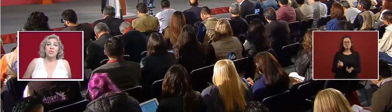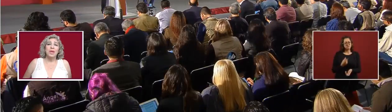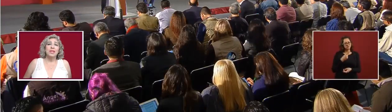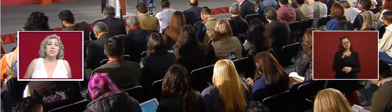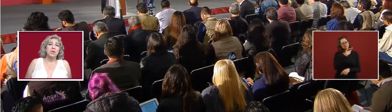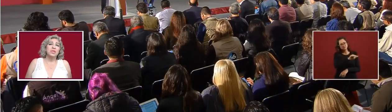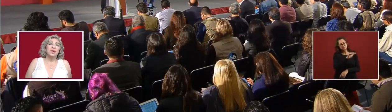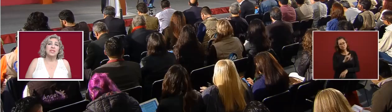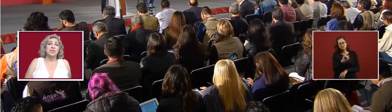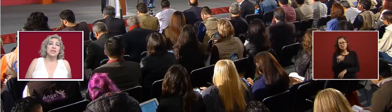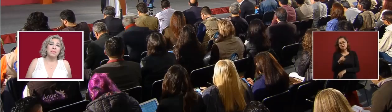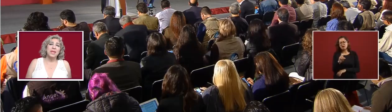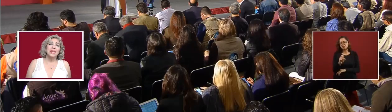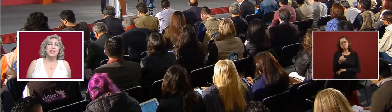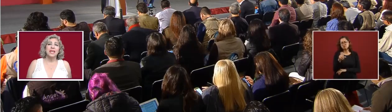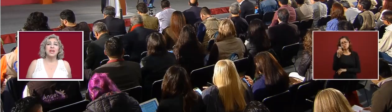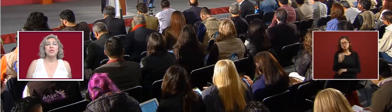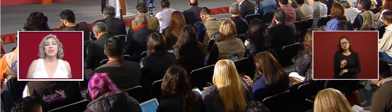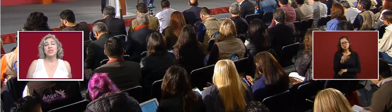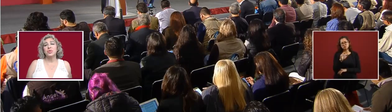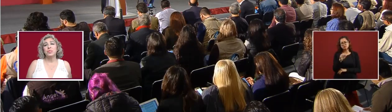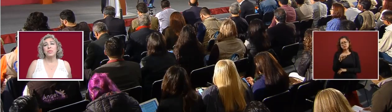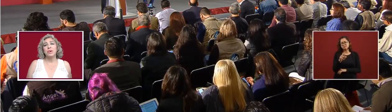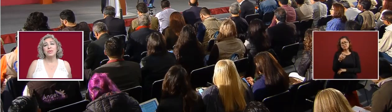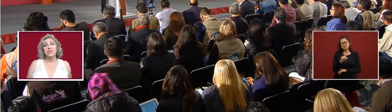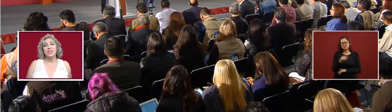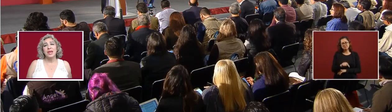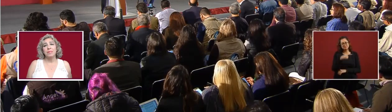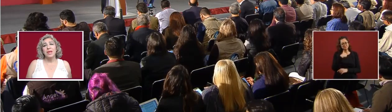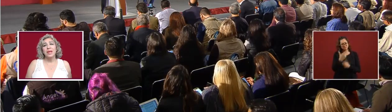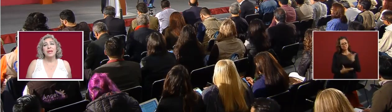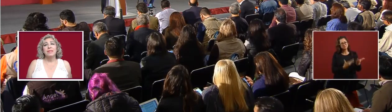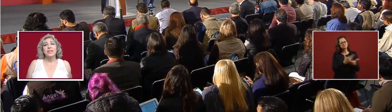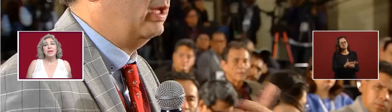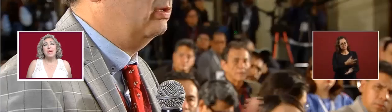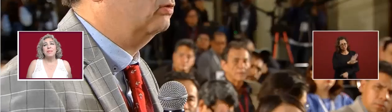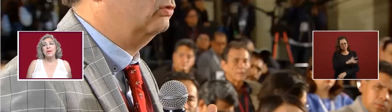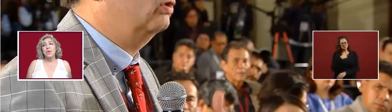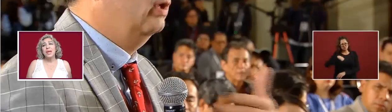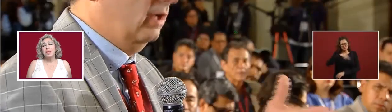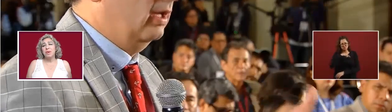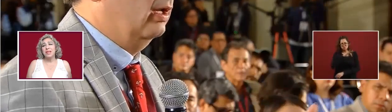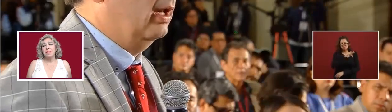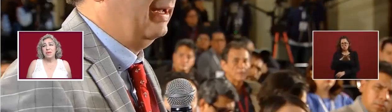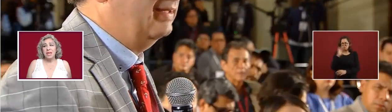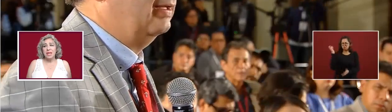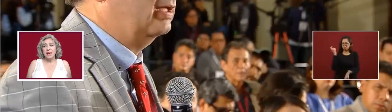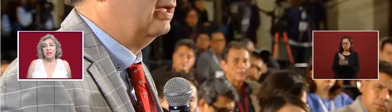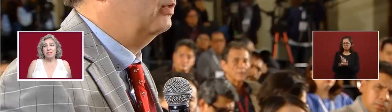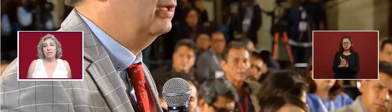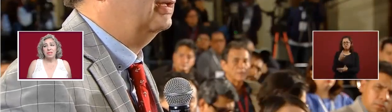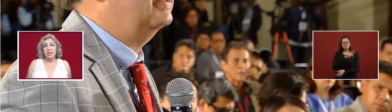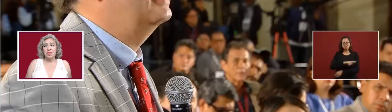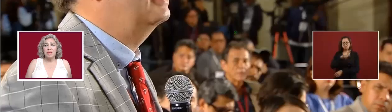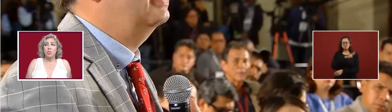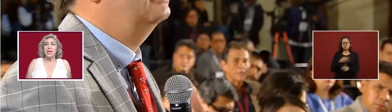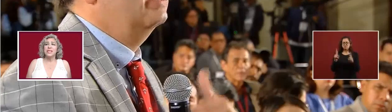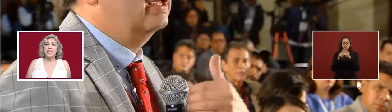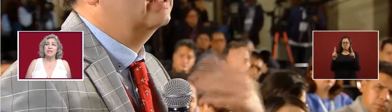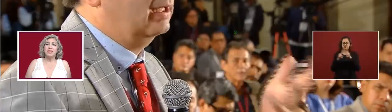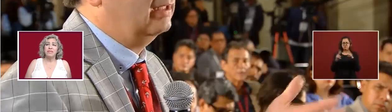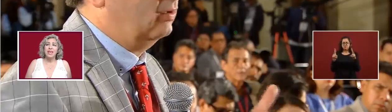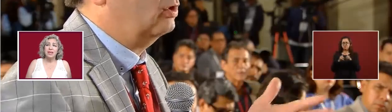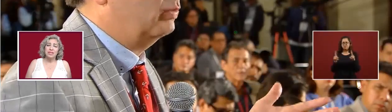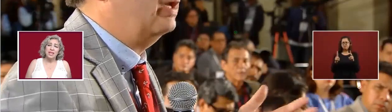So, we spoke to Jesus Ramirez, in order to propose to them, that maybe we could pay the media, the, the